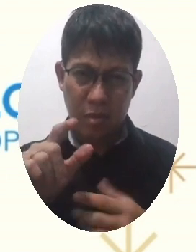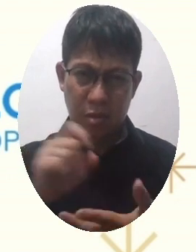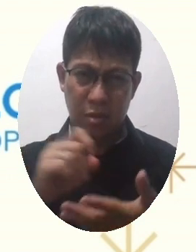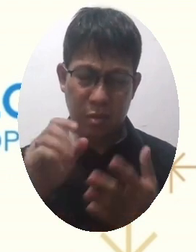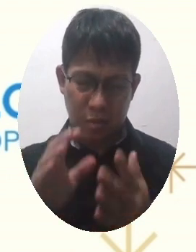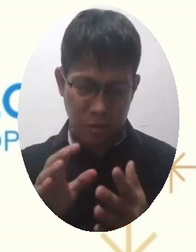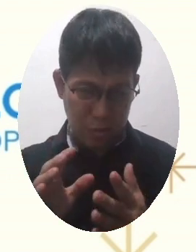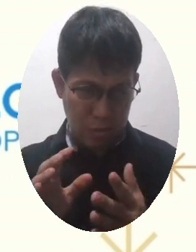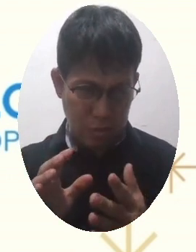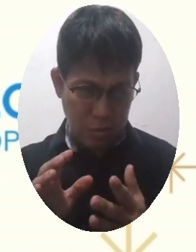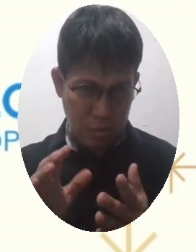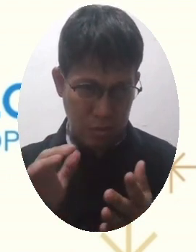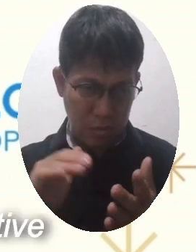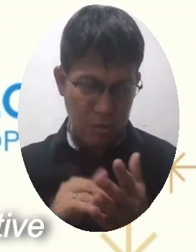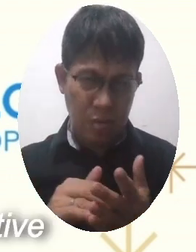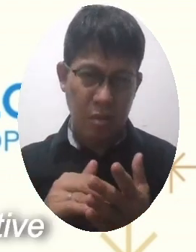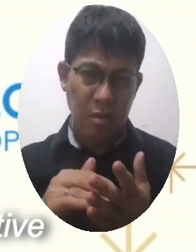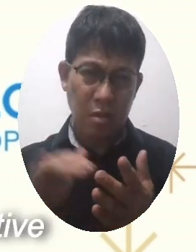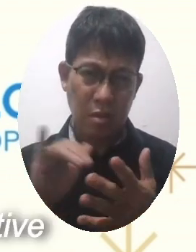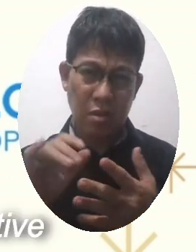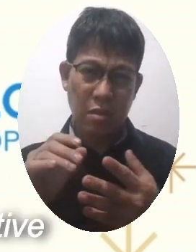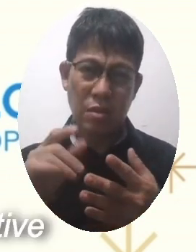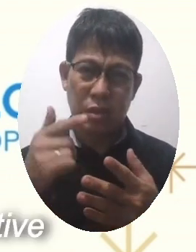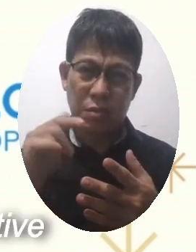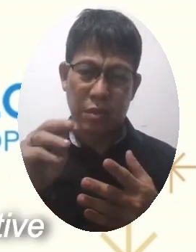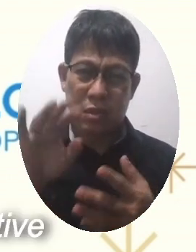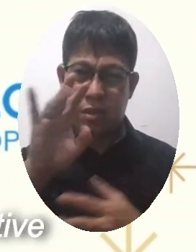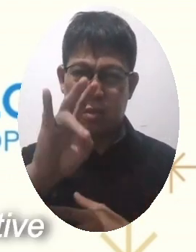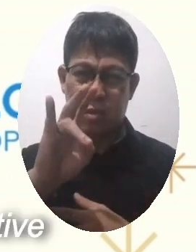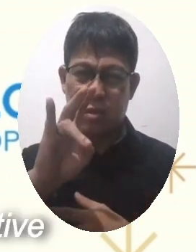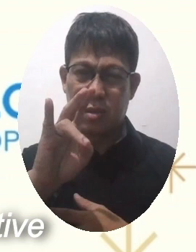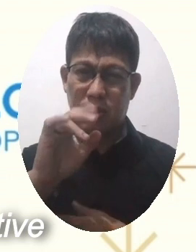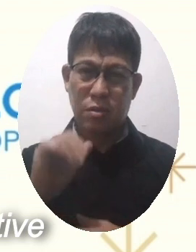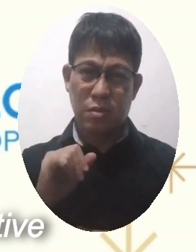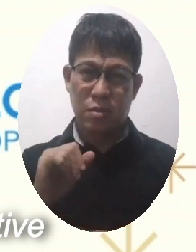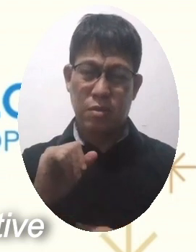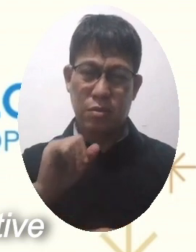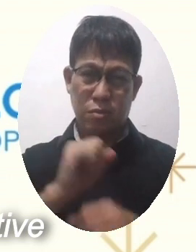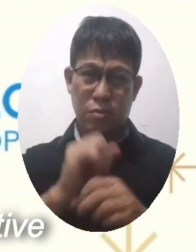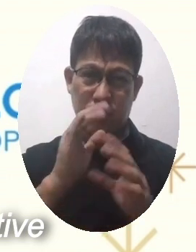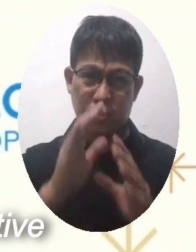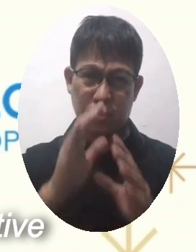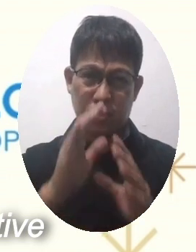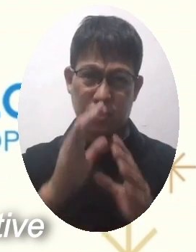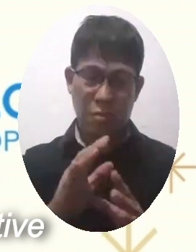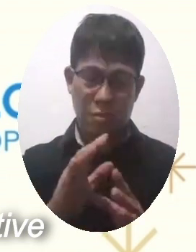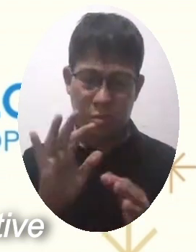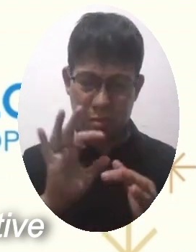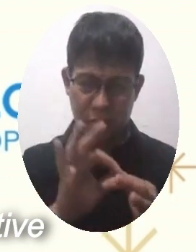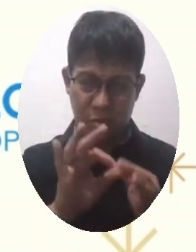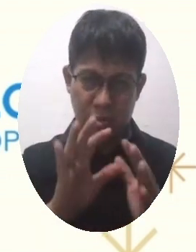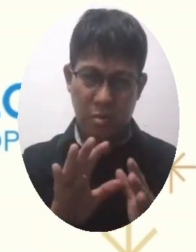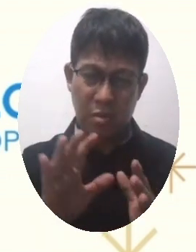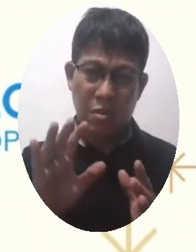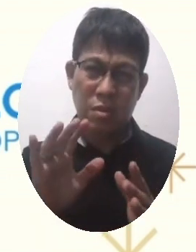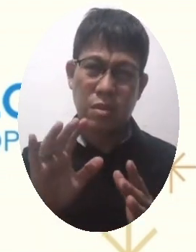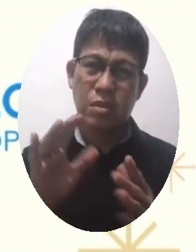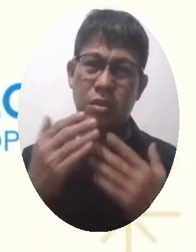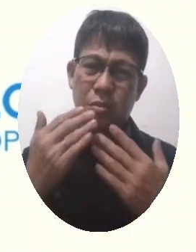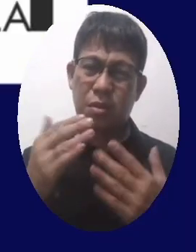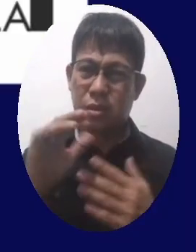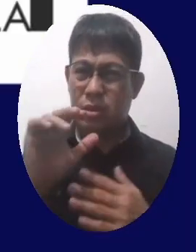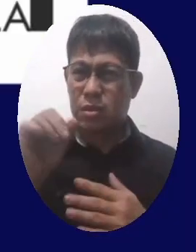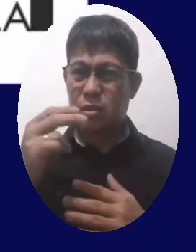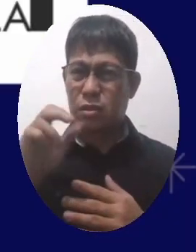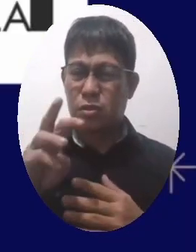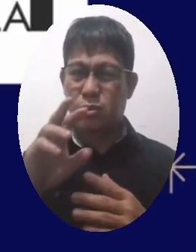at Script 2010. Salamat din sa GMA 7 Employees and Multipurpose Cooperative. Salamat